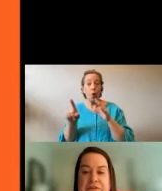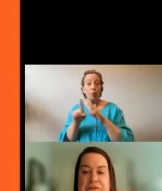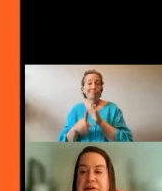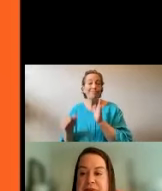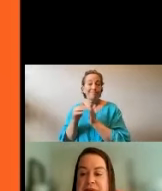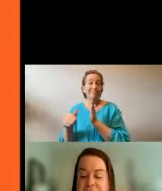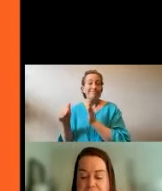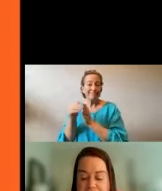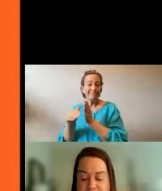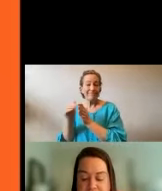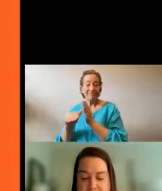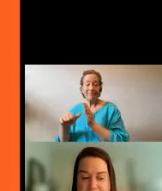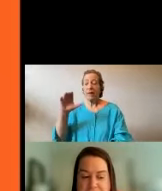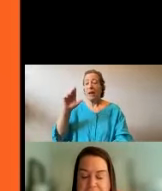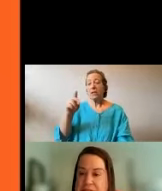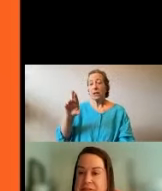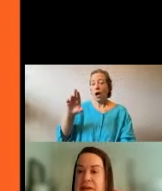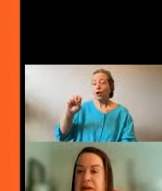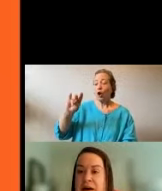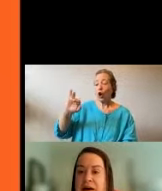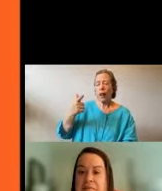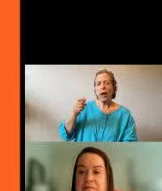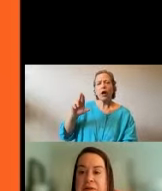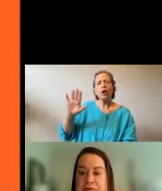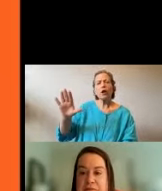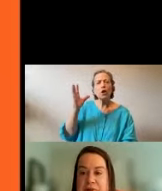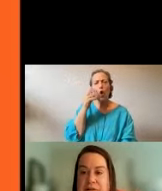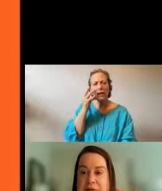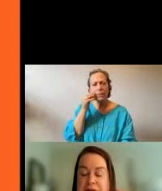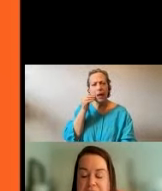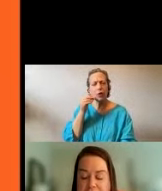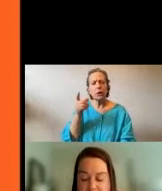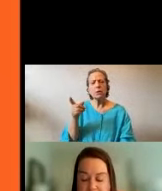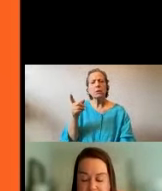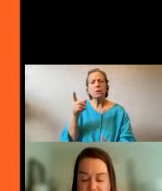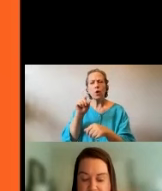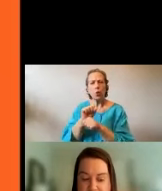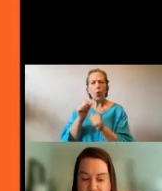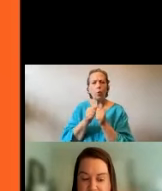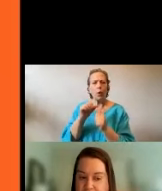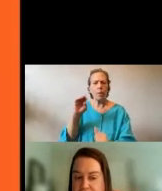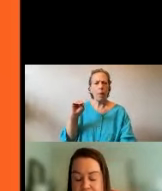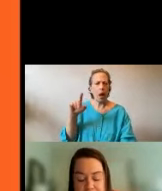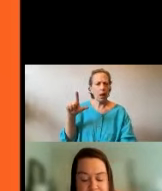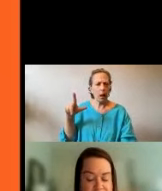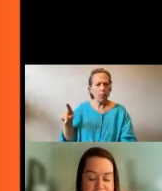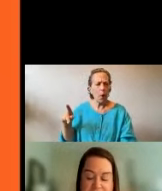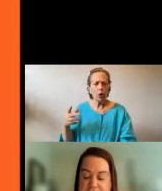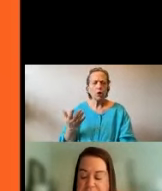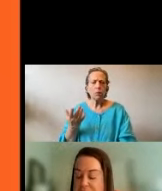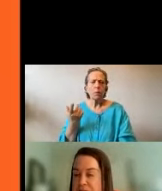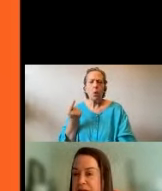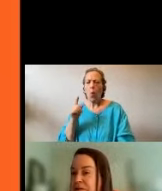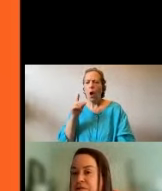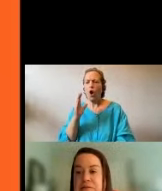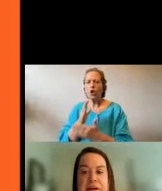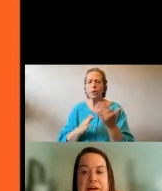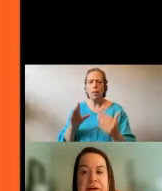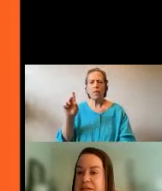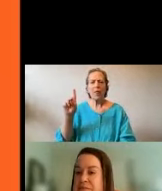Dr. Nerlinger, I'm curious what your experience is when you've worked in a medical legal partnership. What are some of the disability